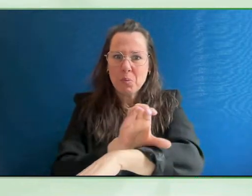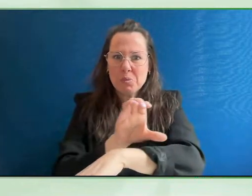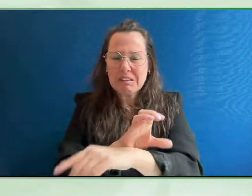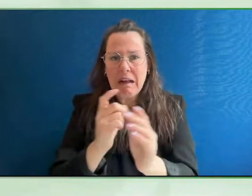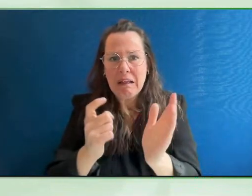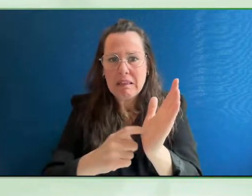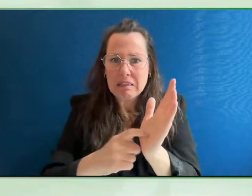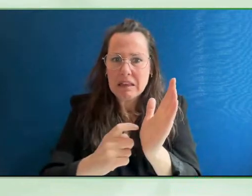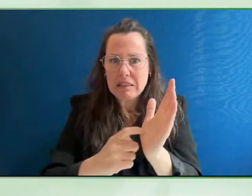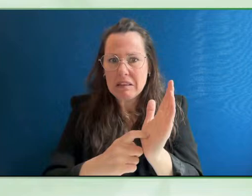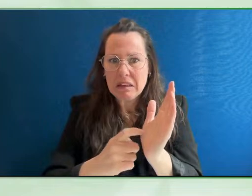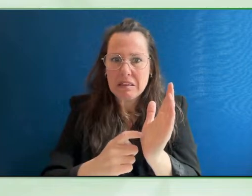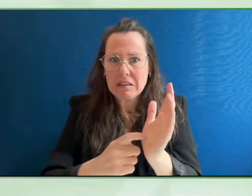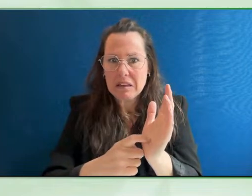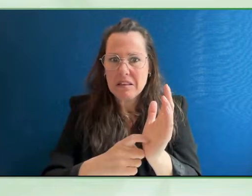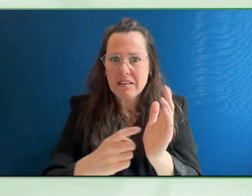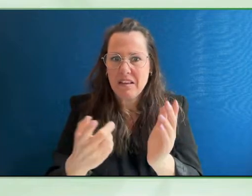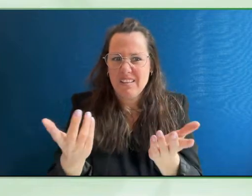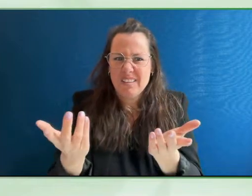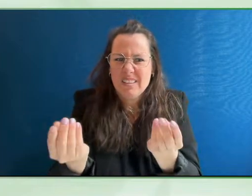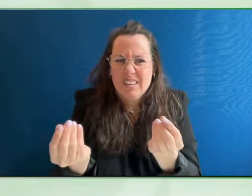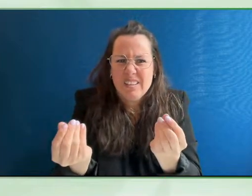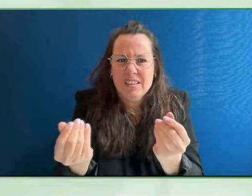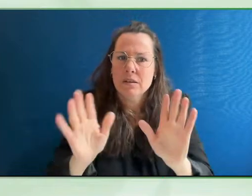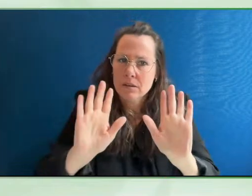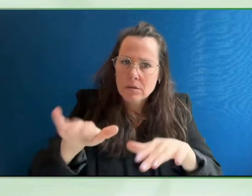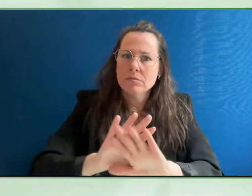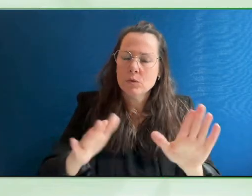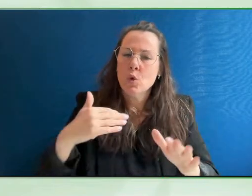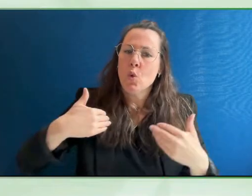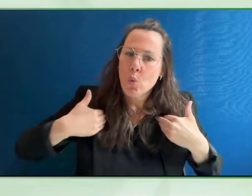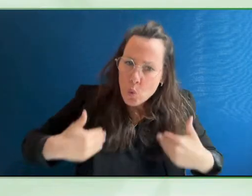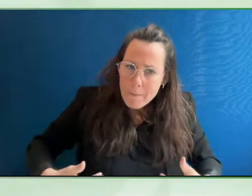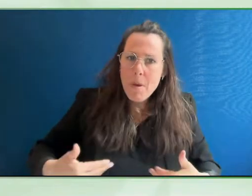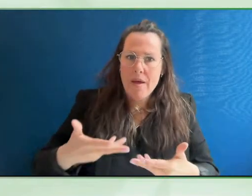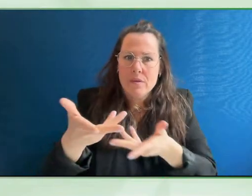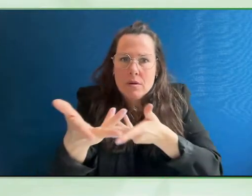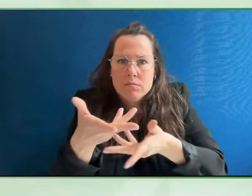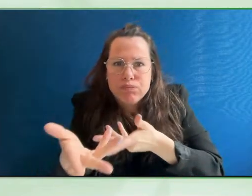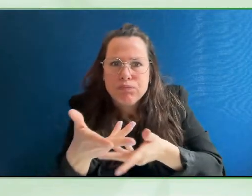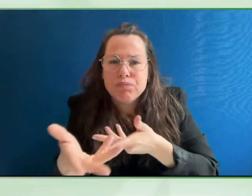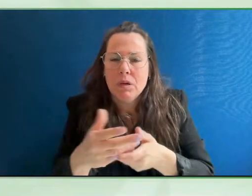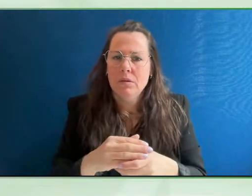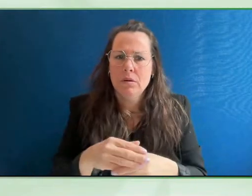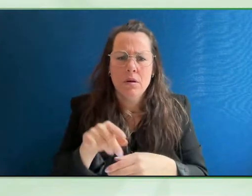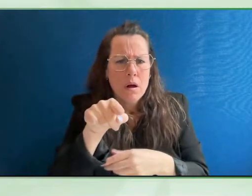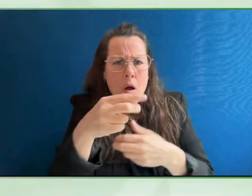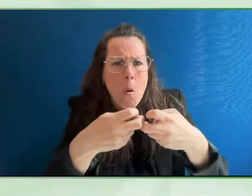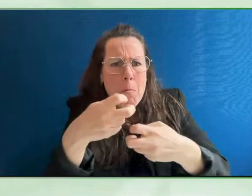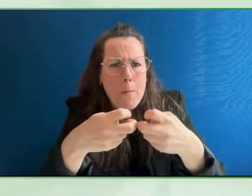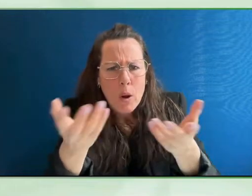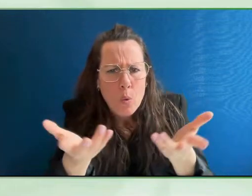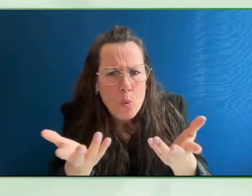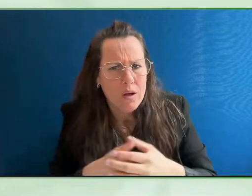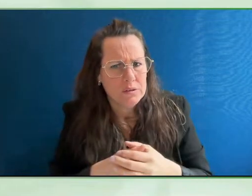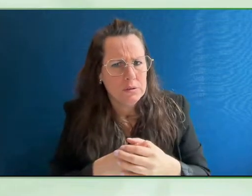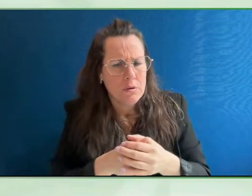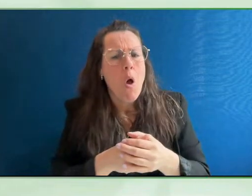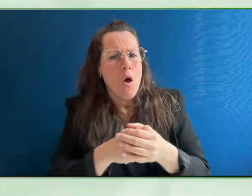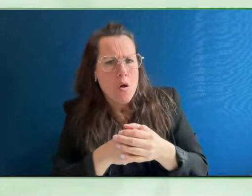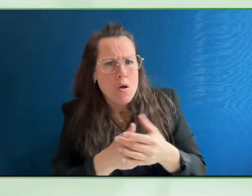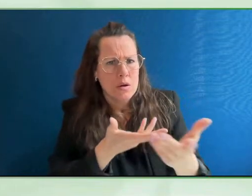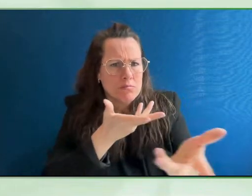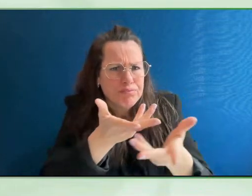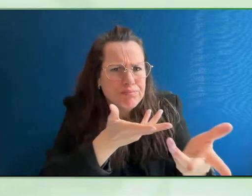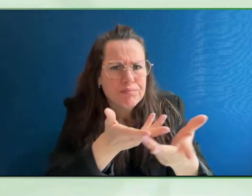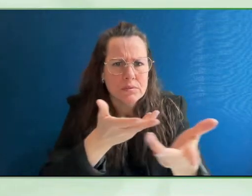coming up April 3rd. I hope you can join us. The industry summit is also available virtually and globally,